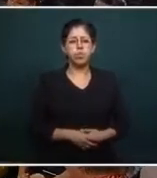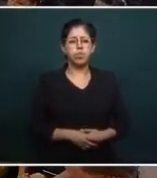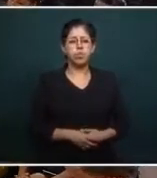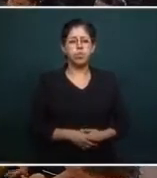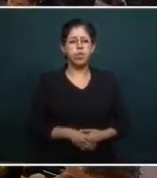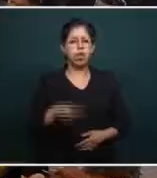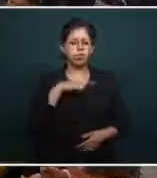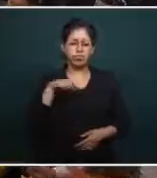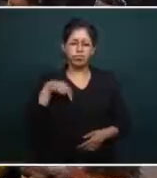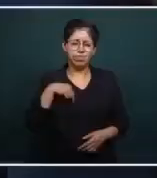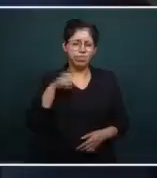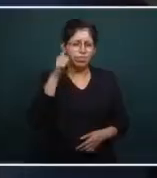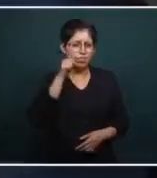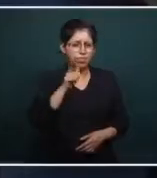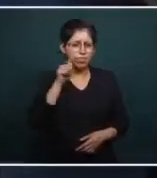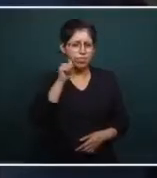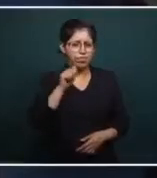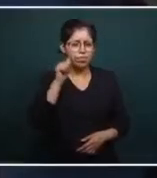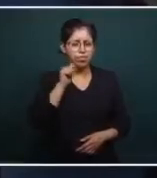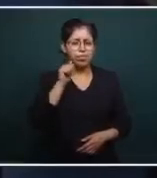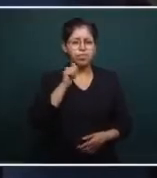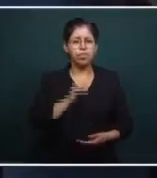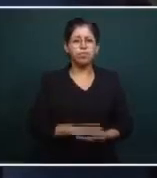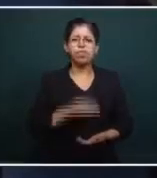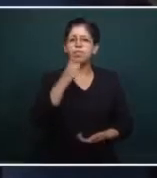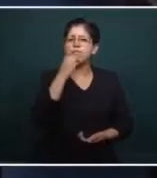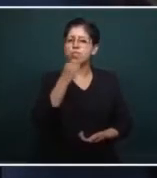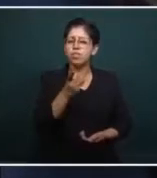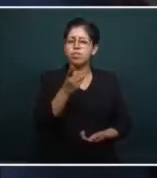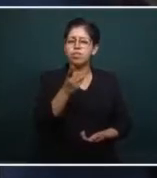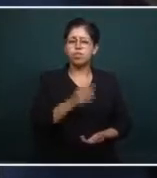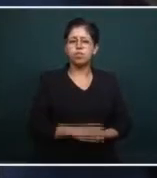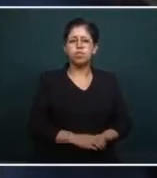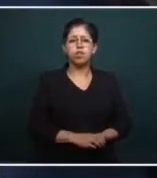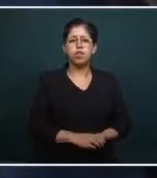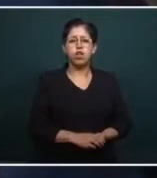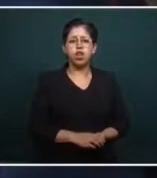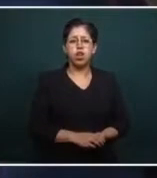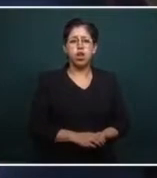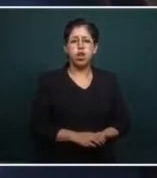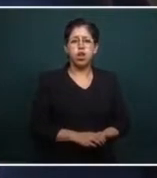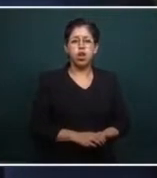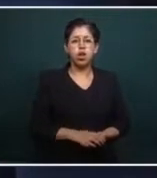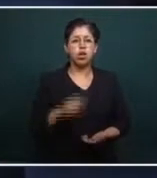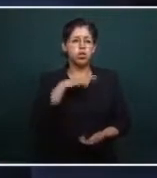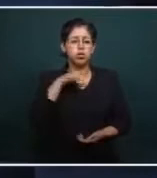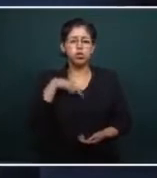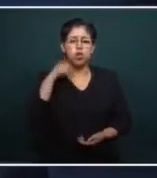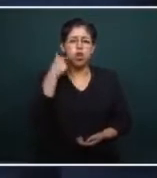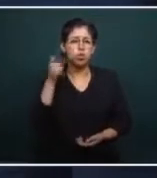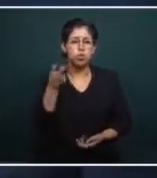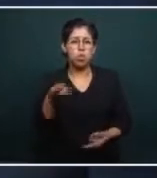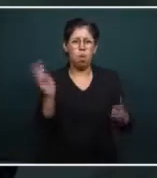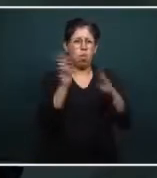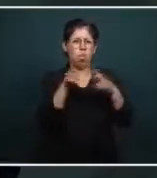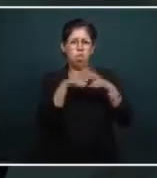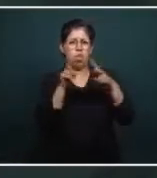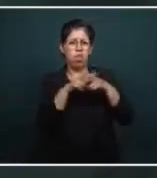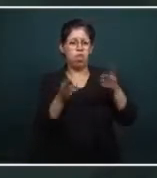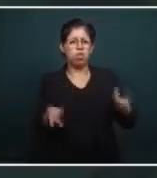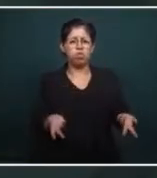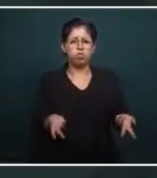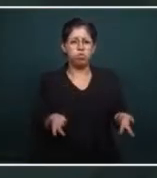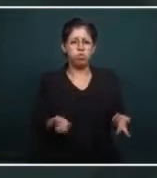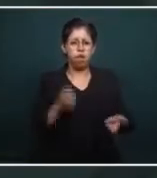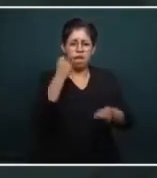Nosotros siempre hemos Yes, sostenido we've que el always camino sustained that no the es way el uso de la is fuerza, not use of force, las